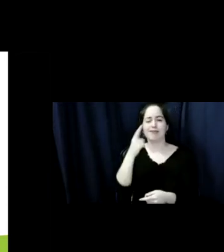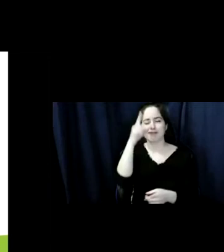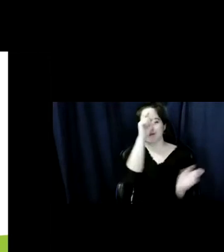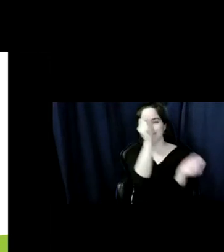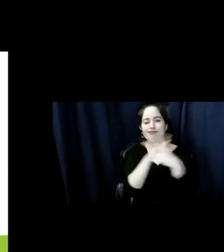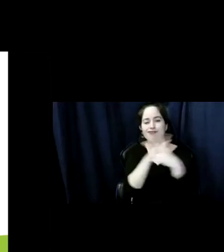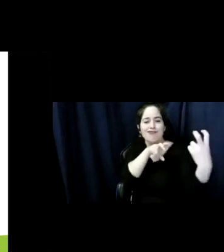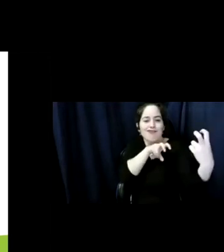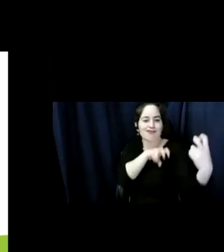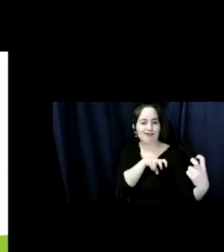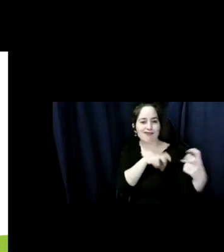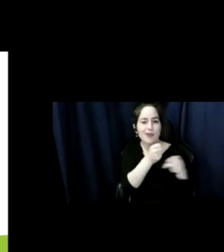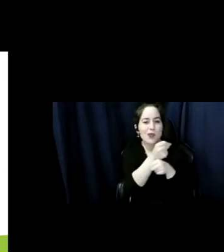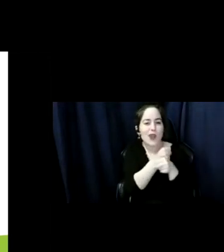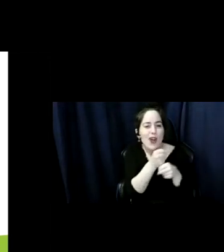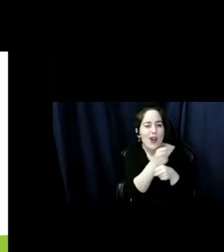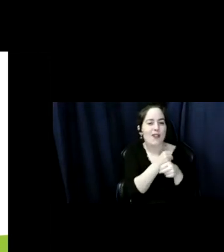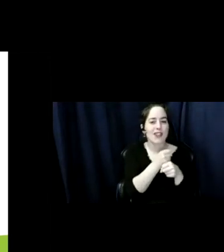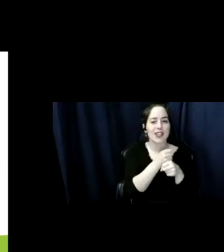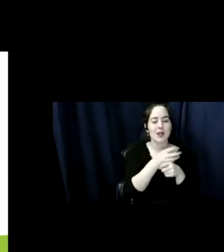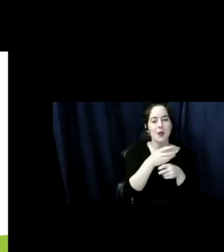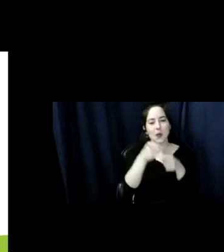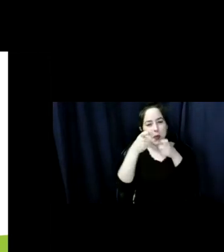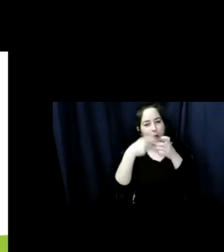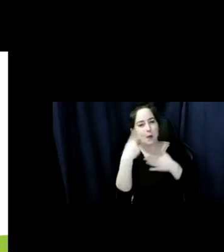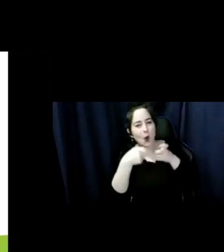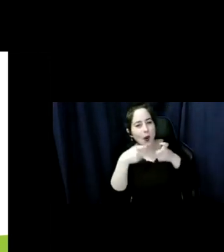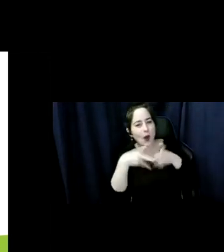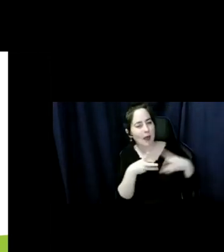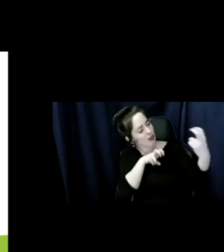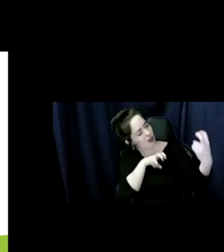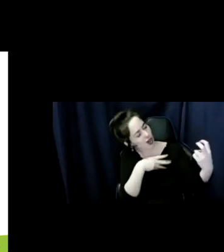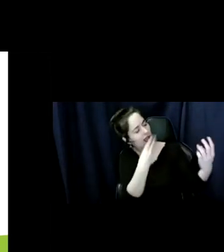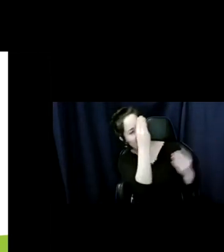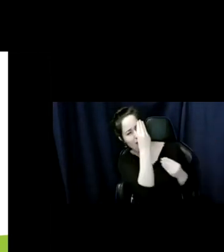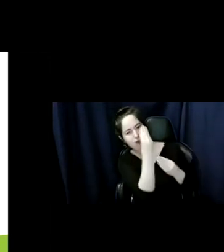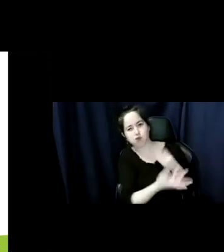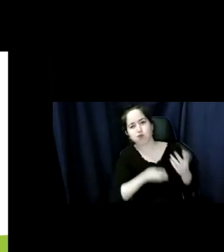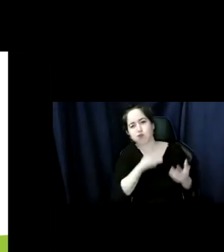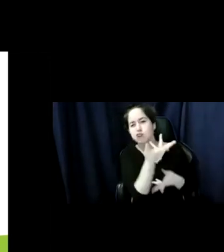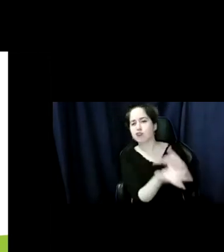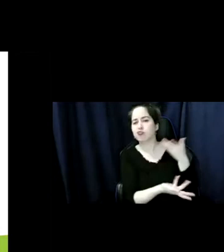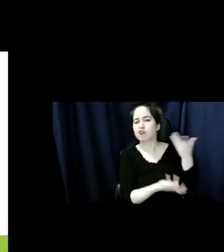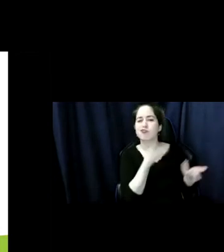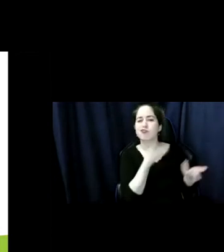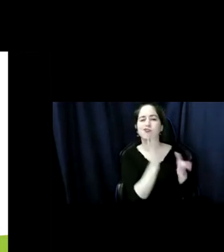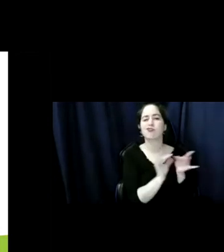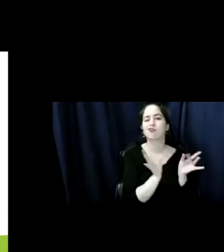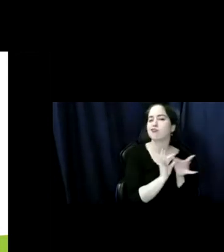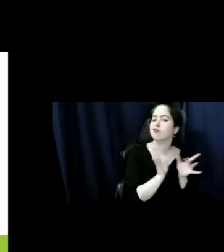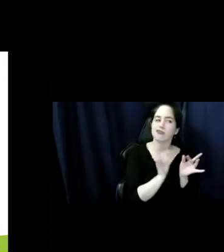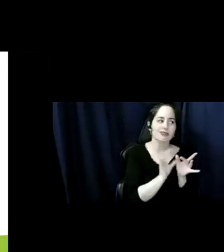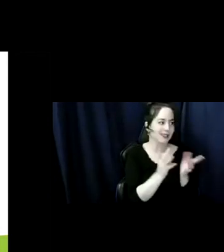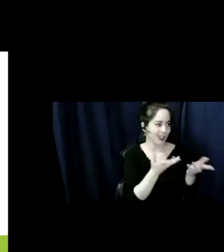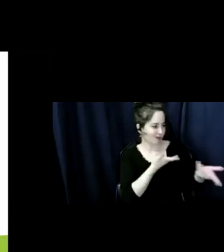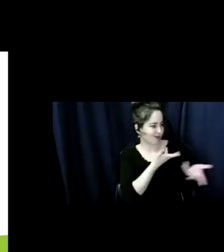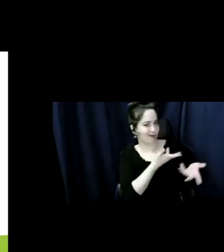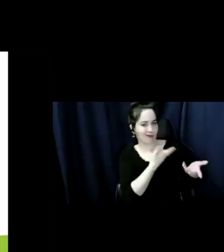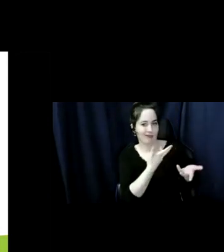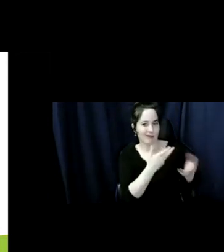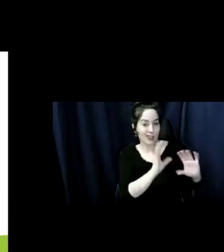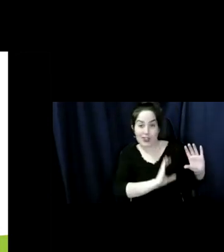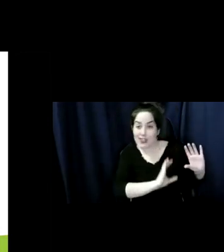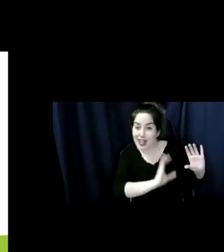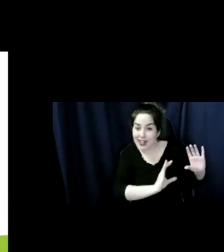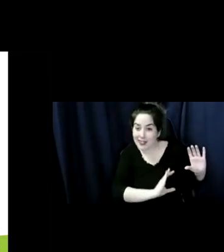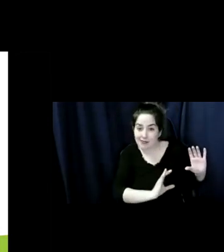program manager, telling them all about how your project went. Just take the pressure off and don't worry too much about it. It's just, it really helps